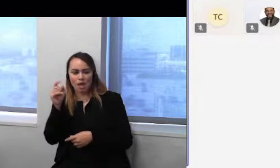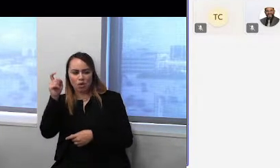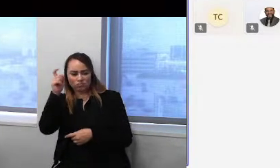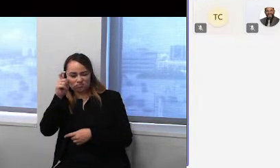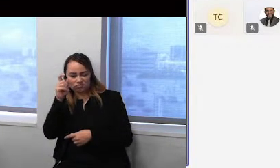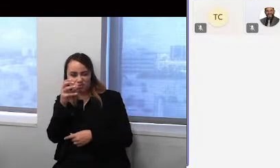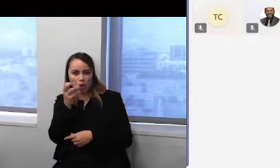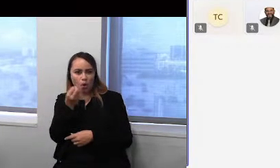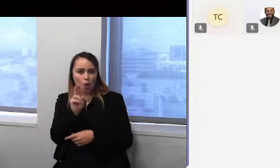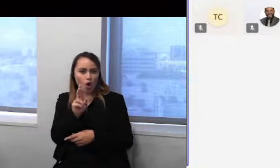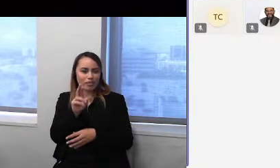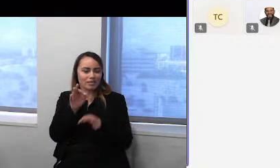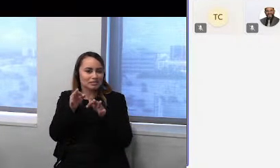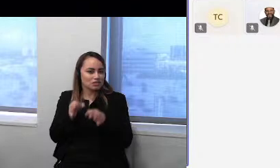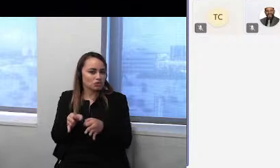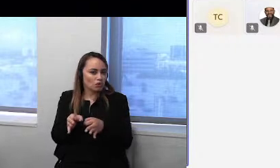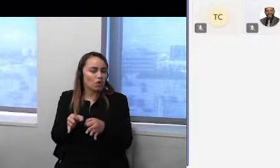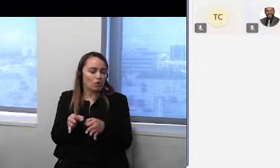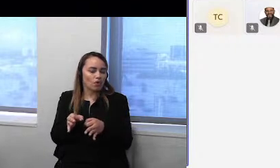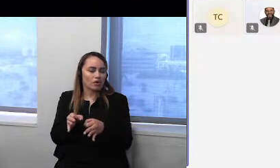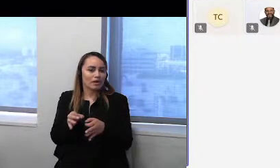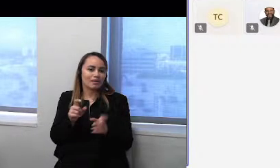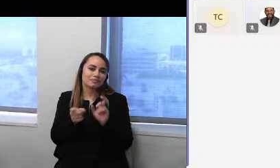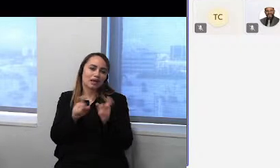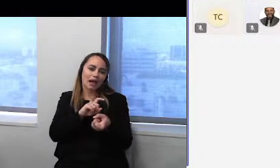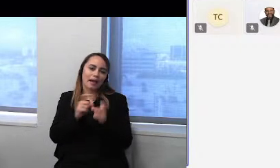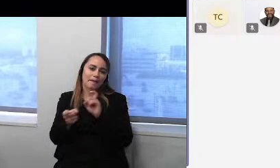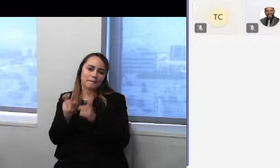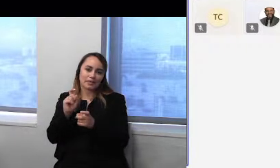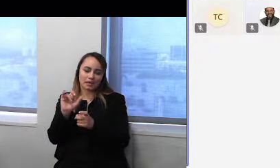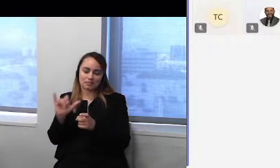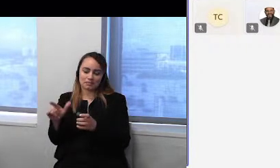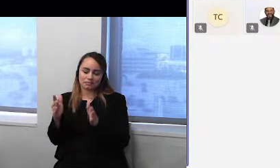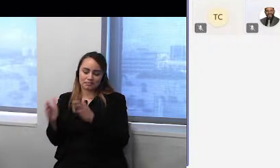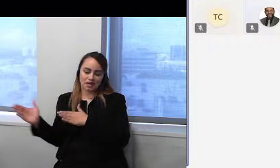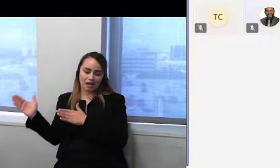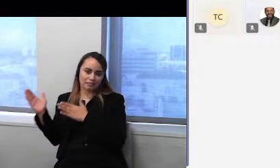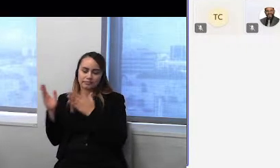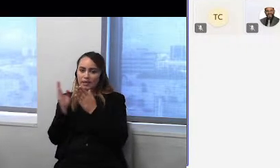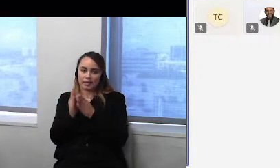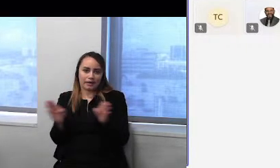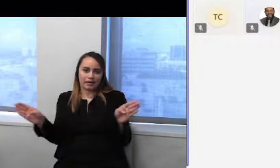that changed the overall planning. So I want to restate it again for